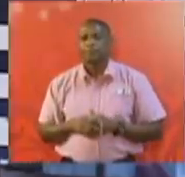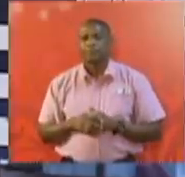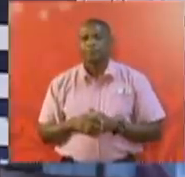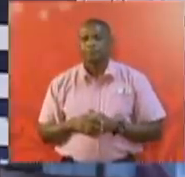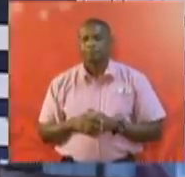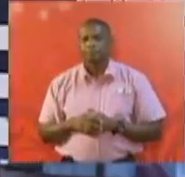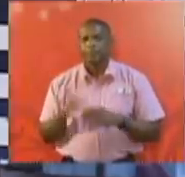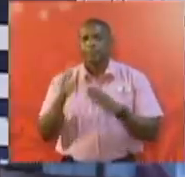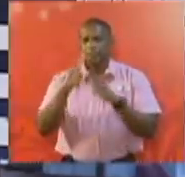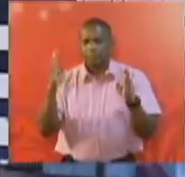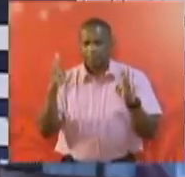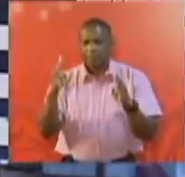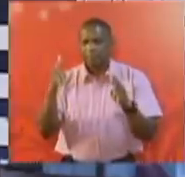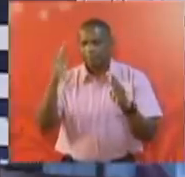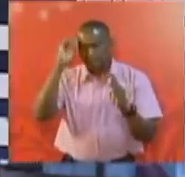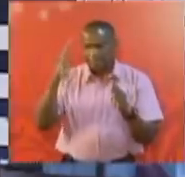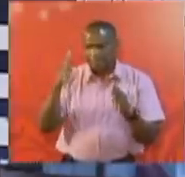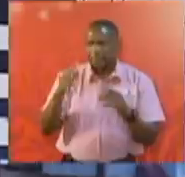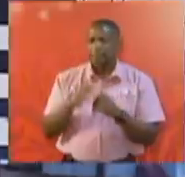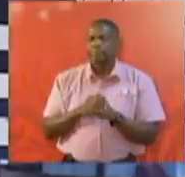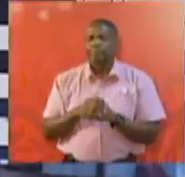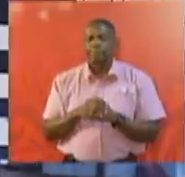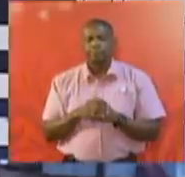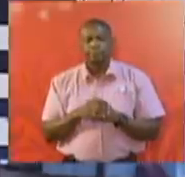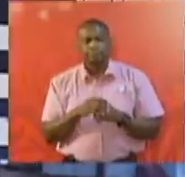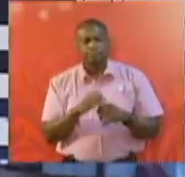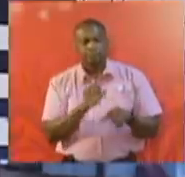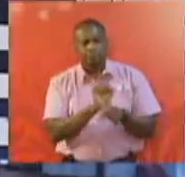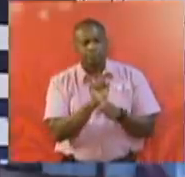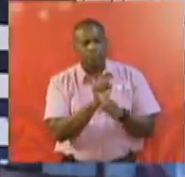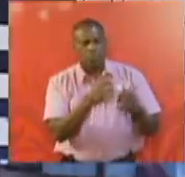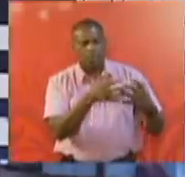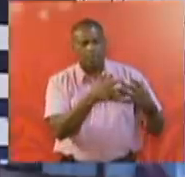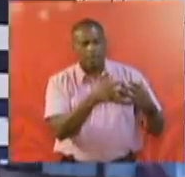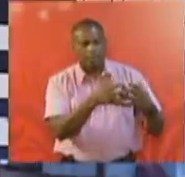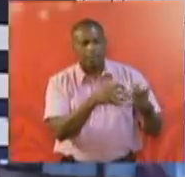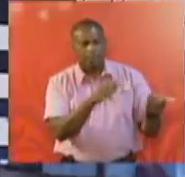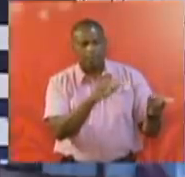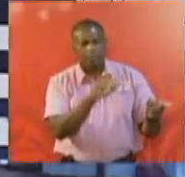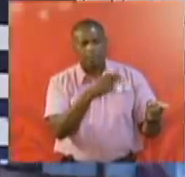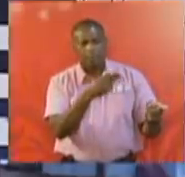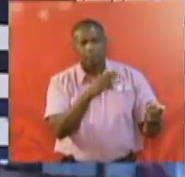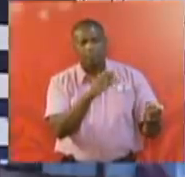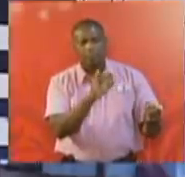Minister Deyalsingh, my colleague, Dr. Avery Hines, Ms. Candace